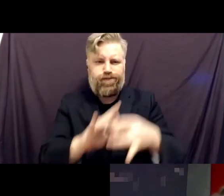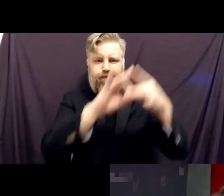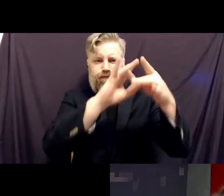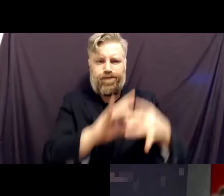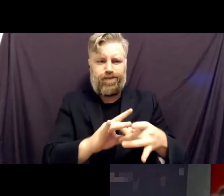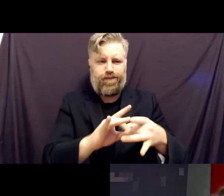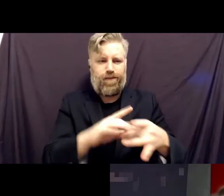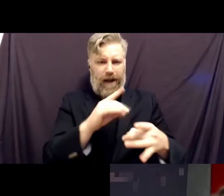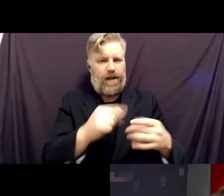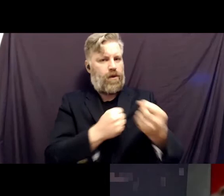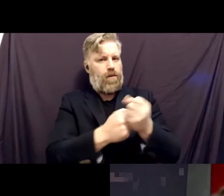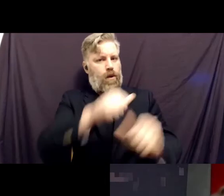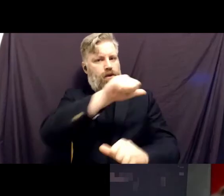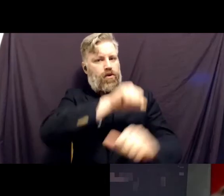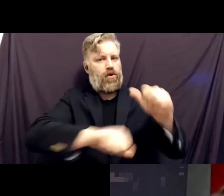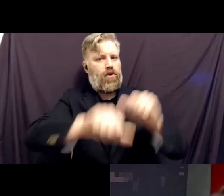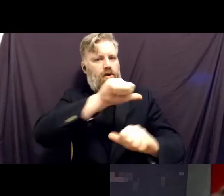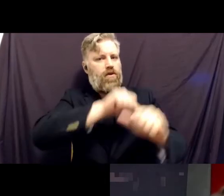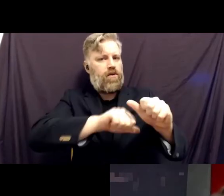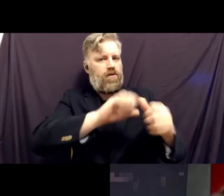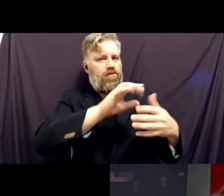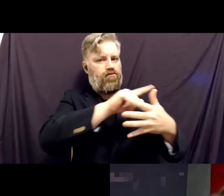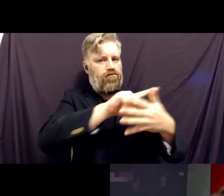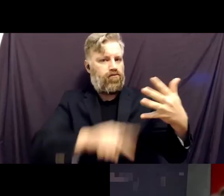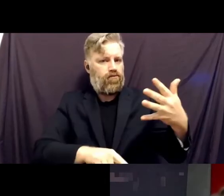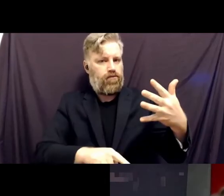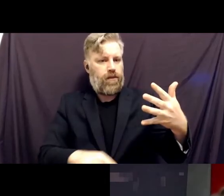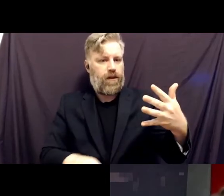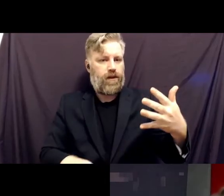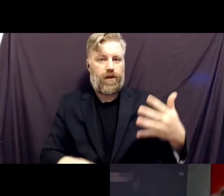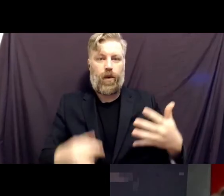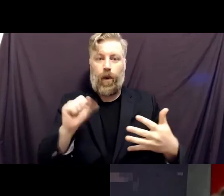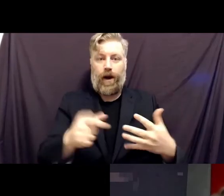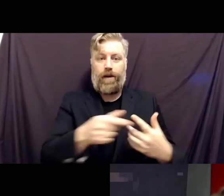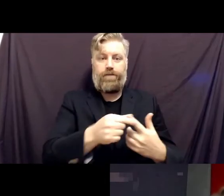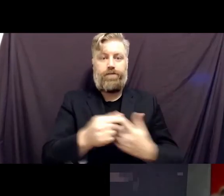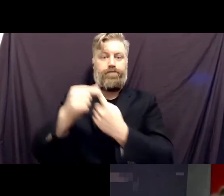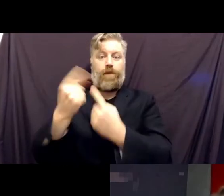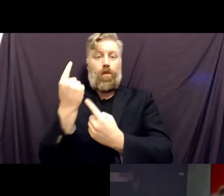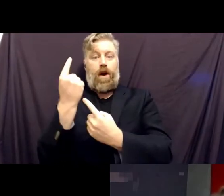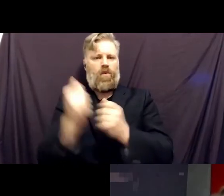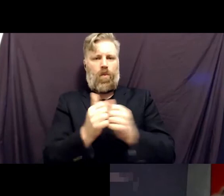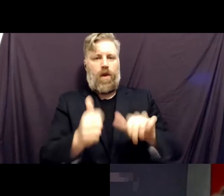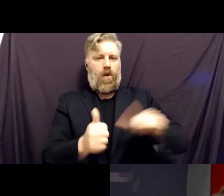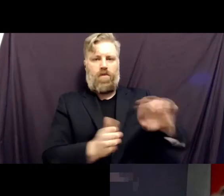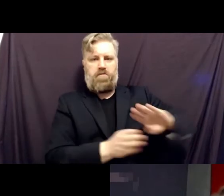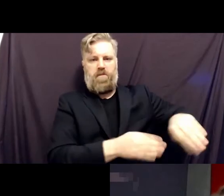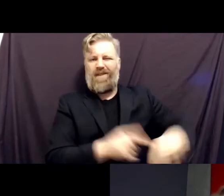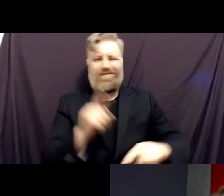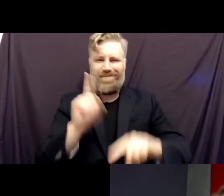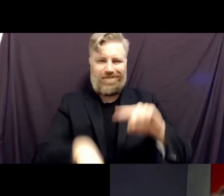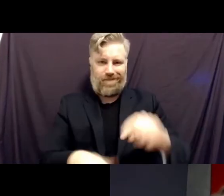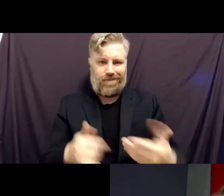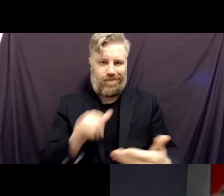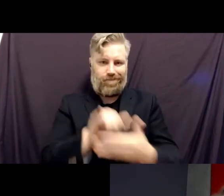supportive that it is difficult to have one without any of the others.